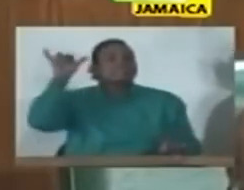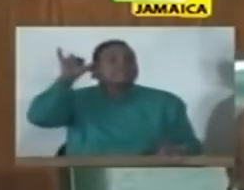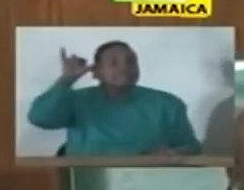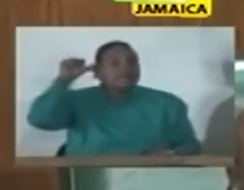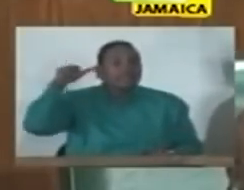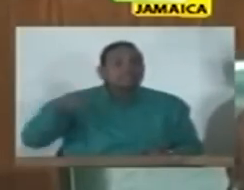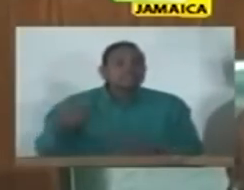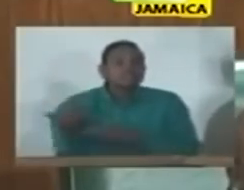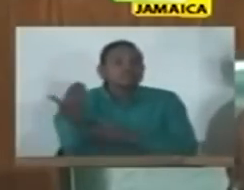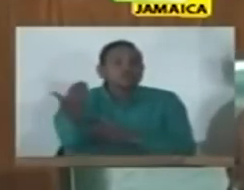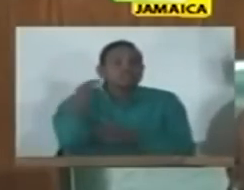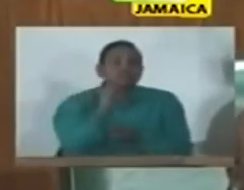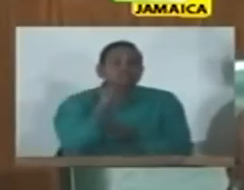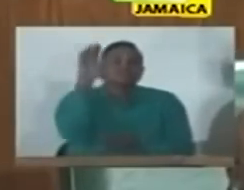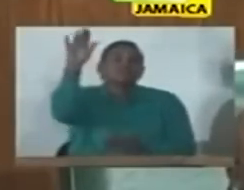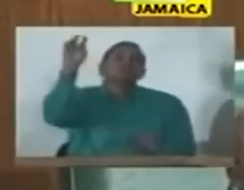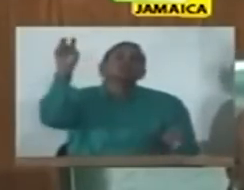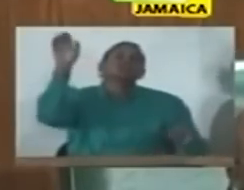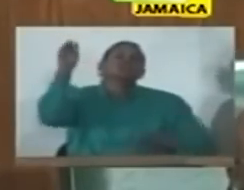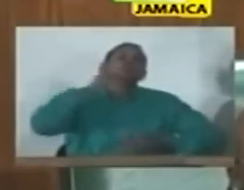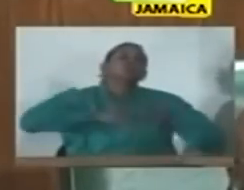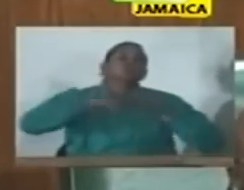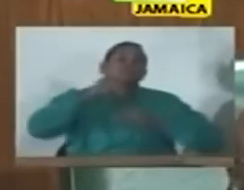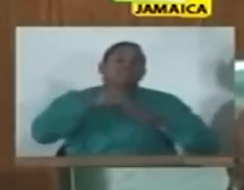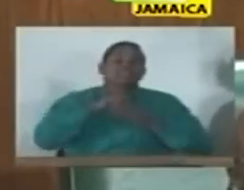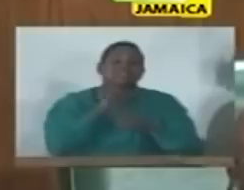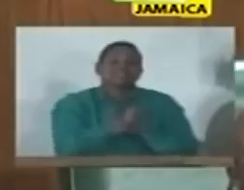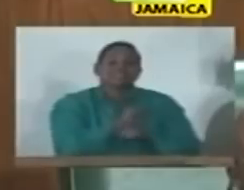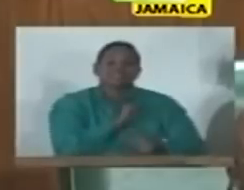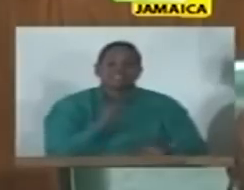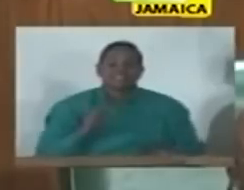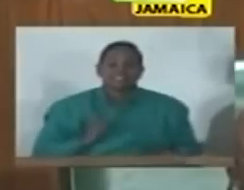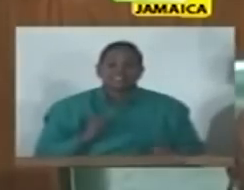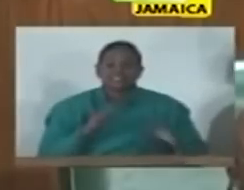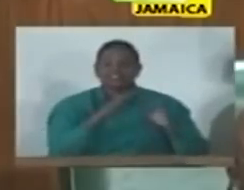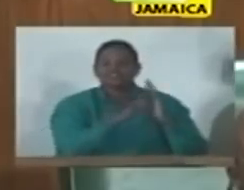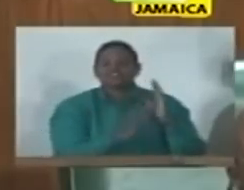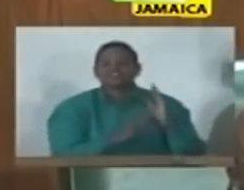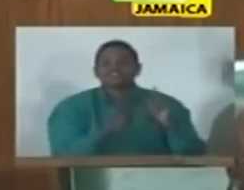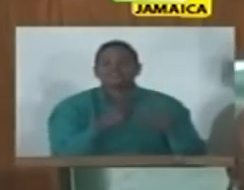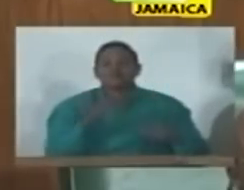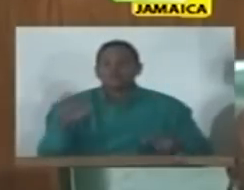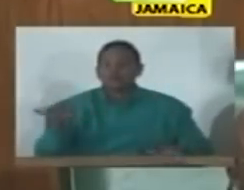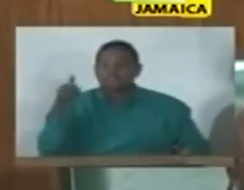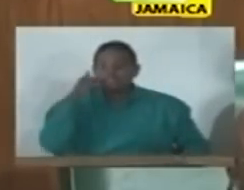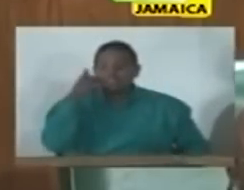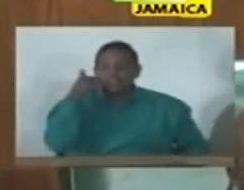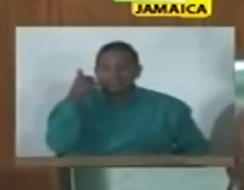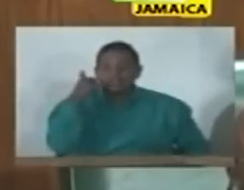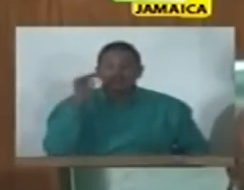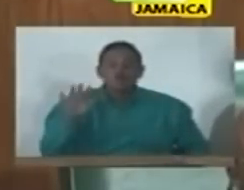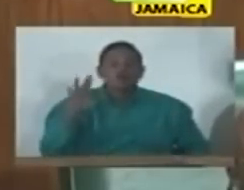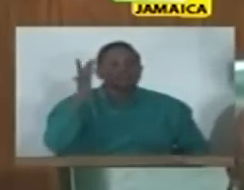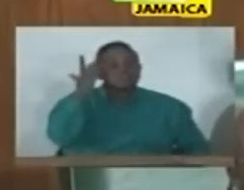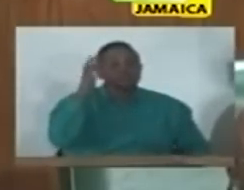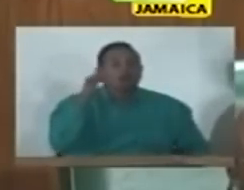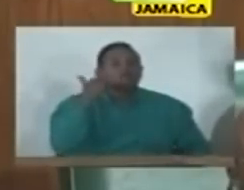the Senate is reading from her telephone, her